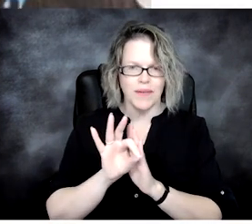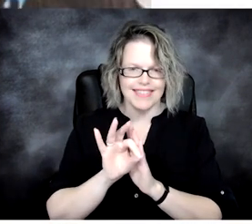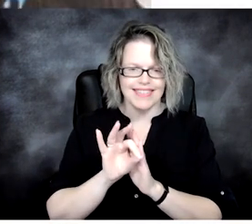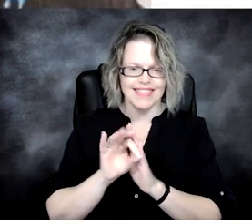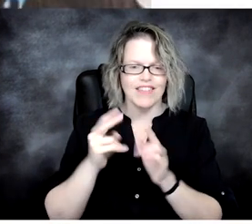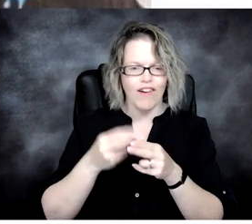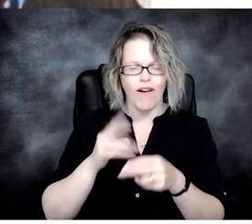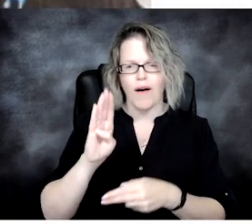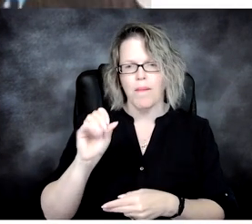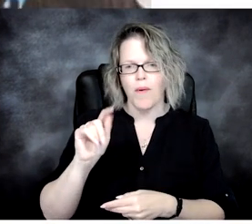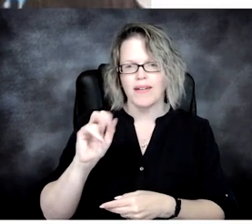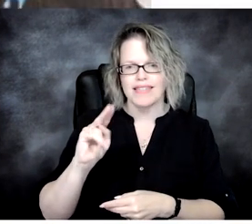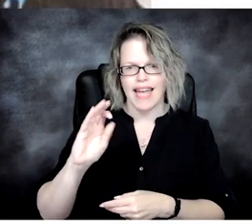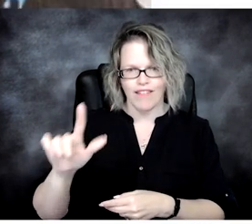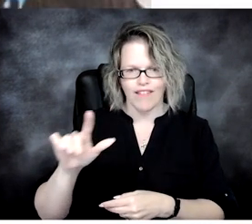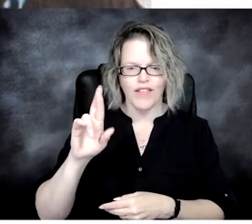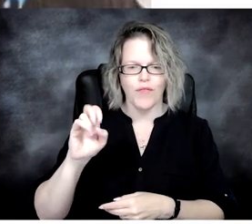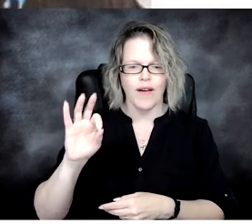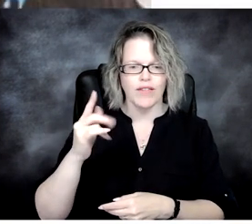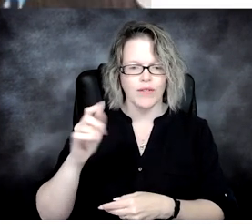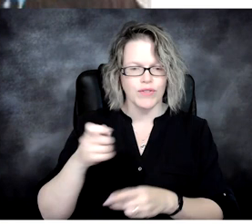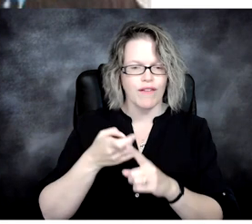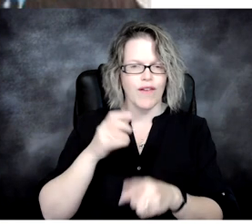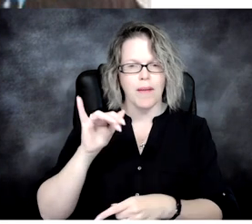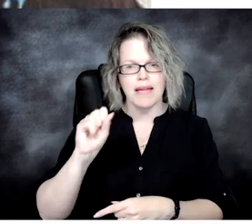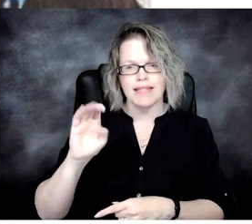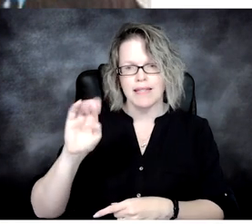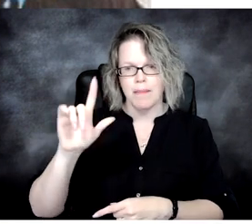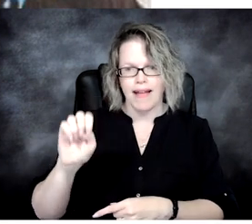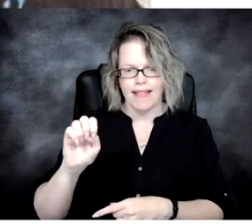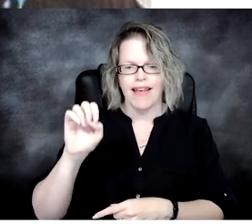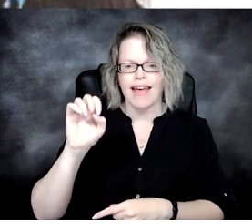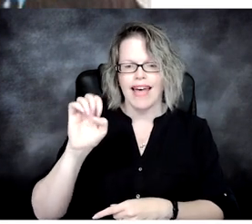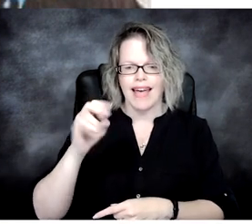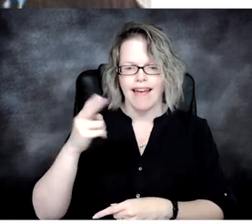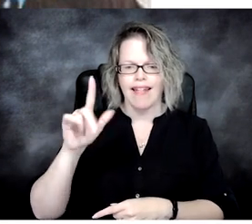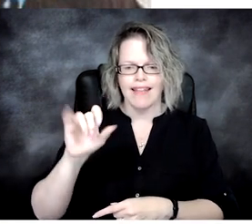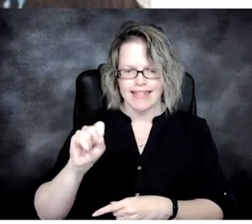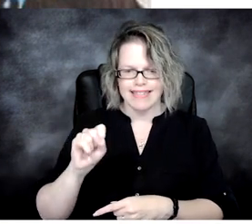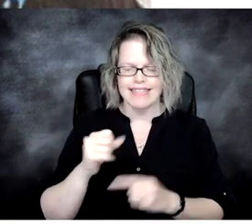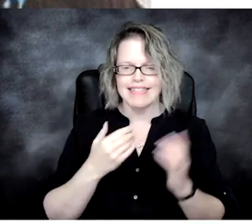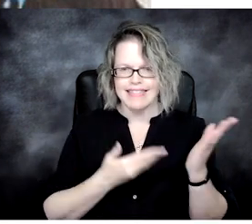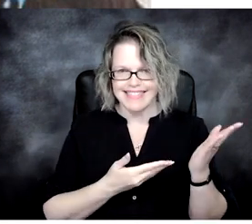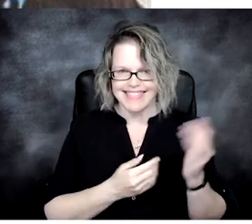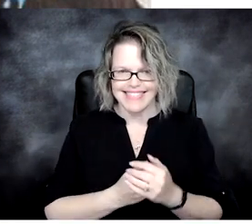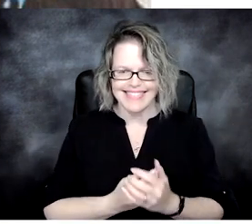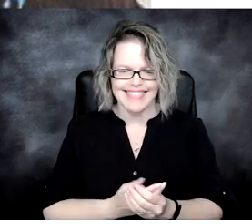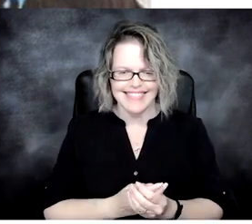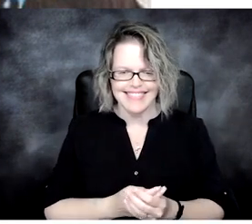Botanical Refuge, by Isabella Ellis, AC Davis High School, teacher Carol